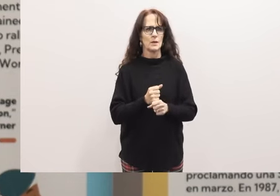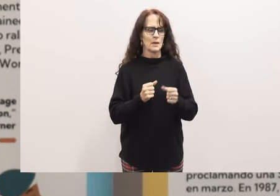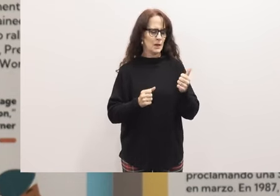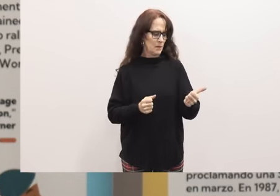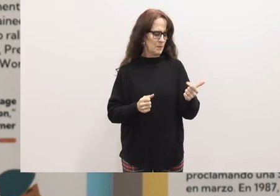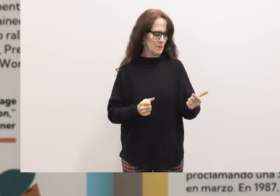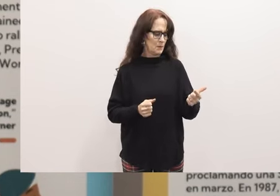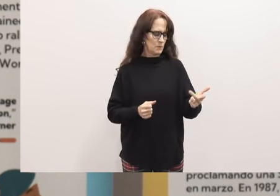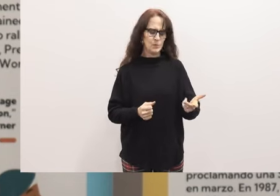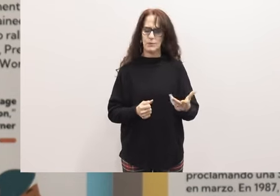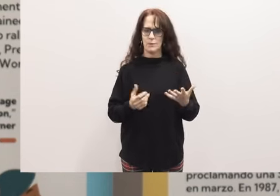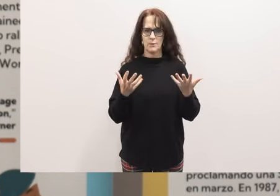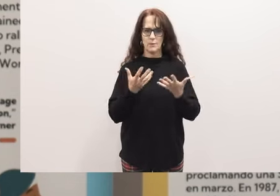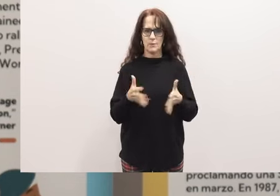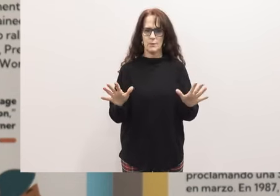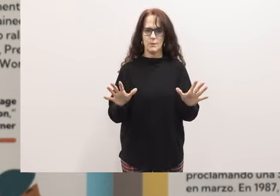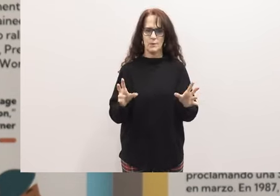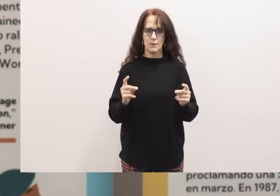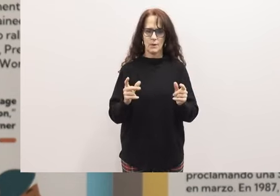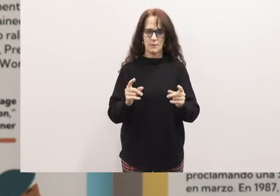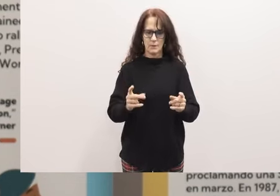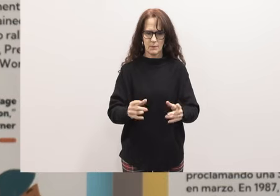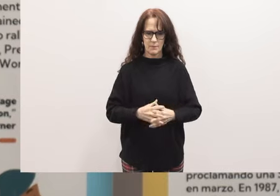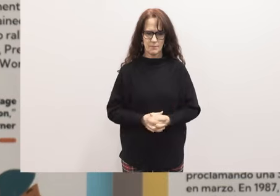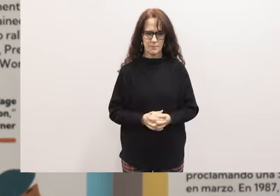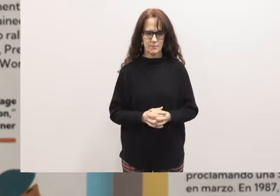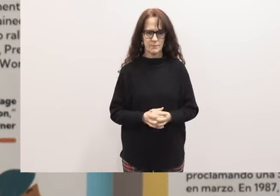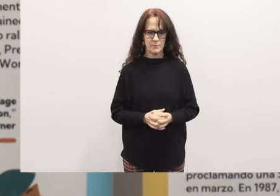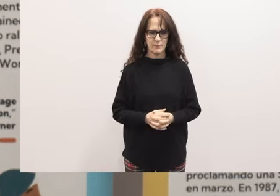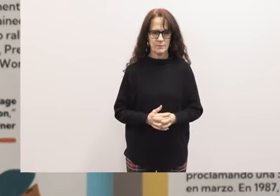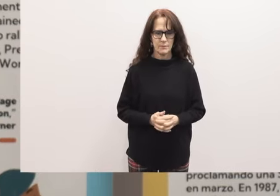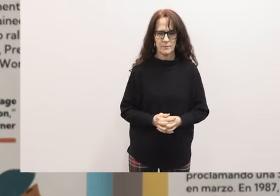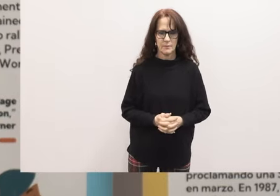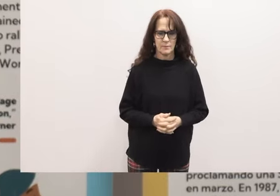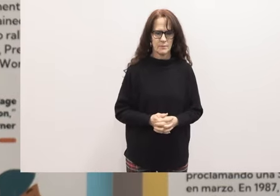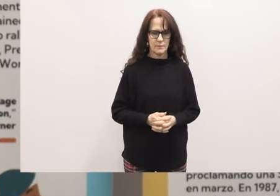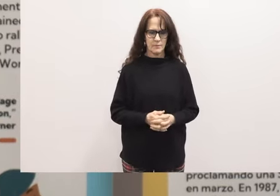it go? And it's going to just accelerate from here.